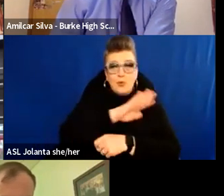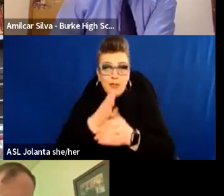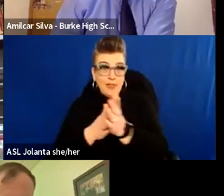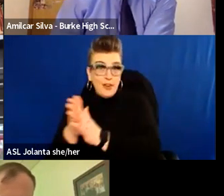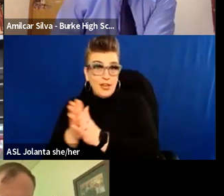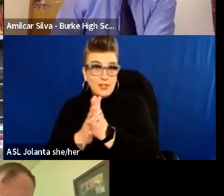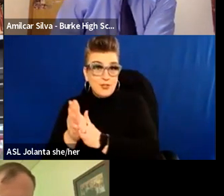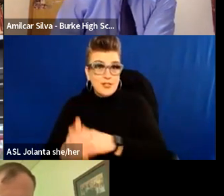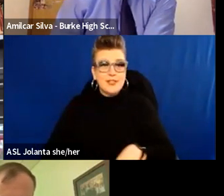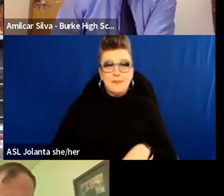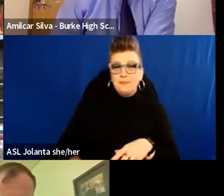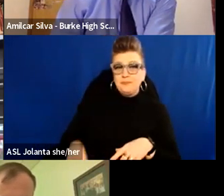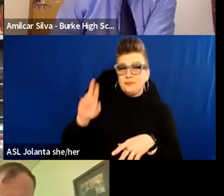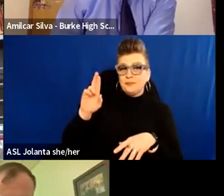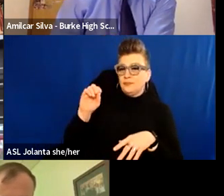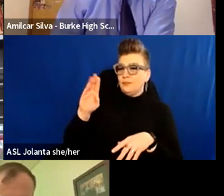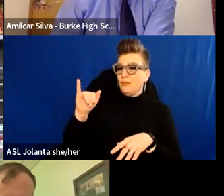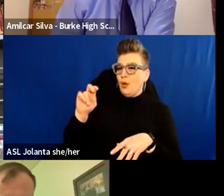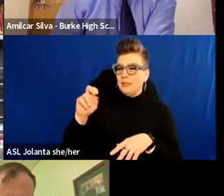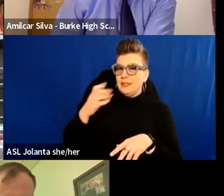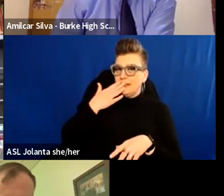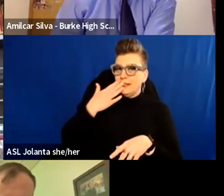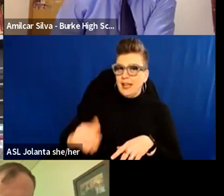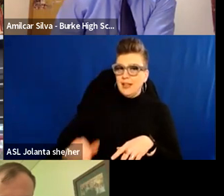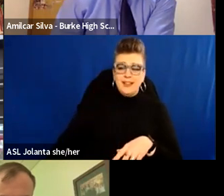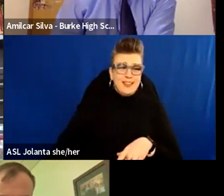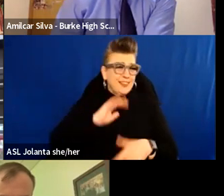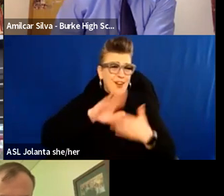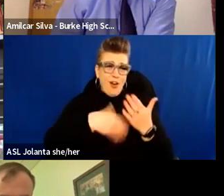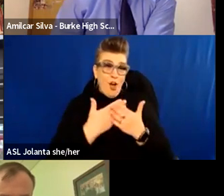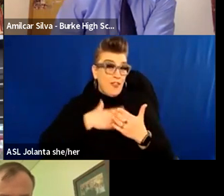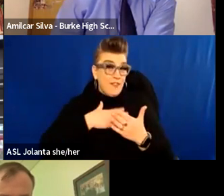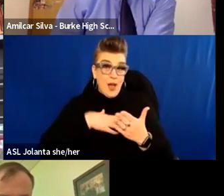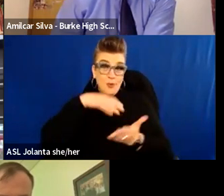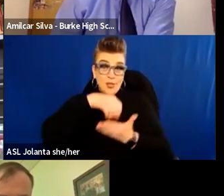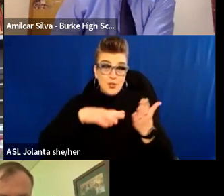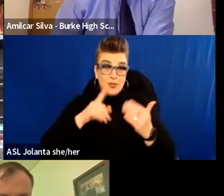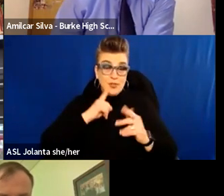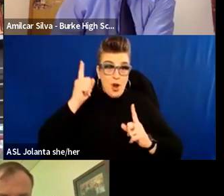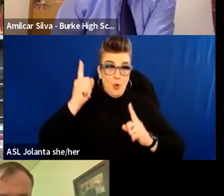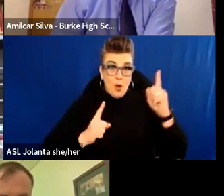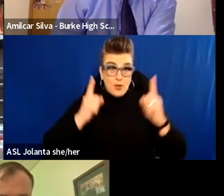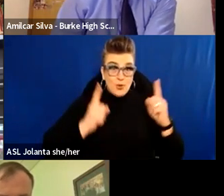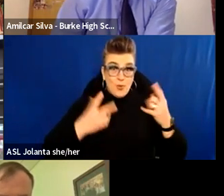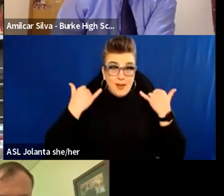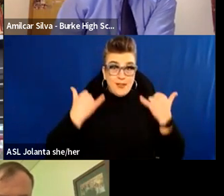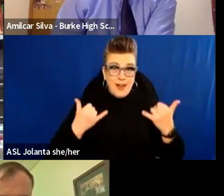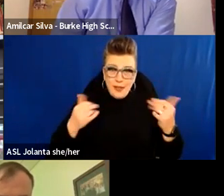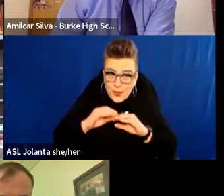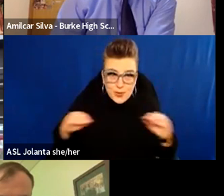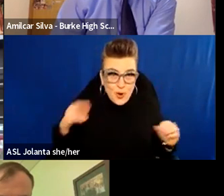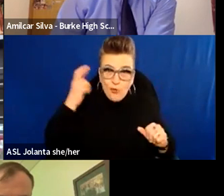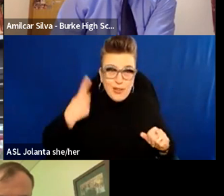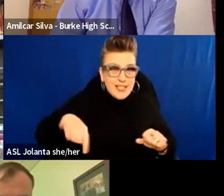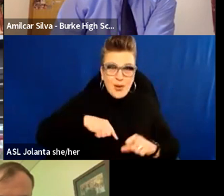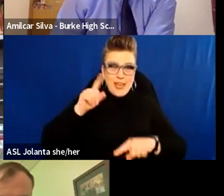thank you i think all of our students are one-to-one now so there's no reason we can't leverage the